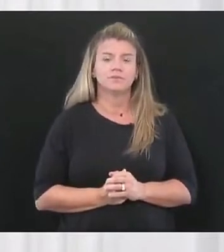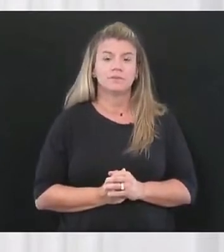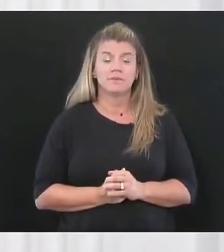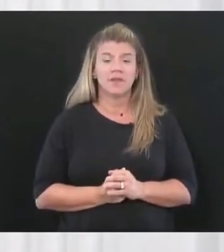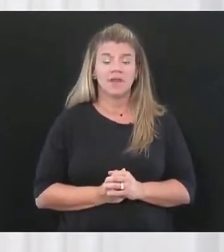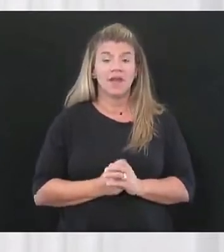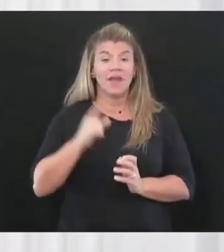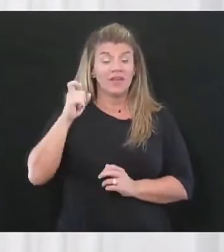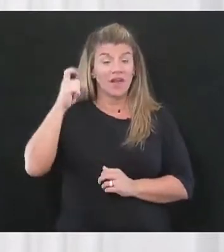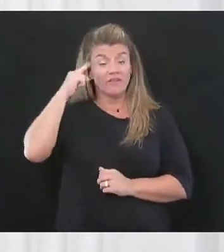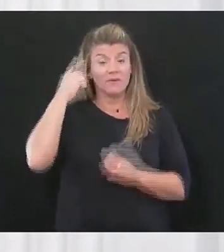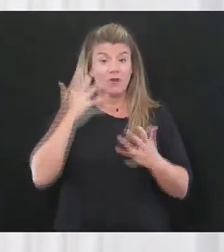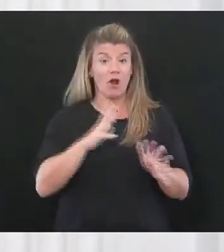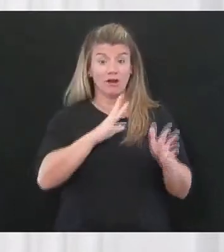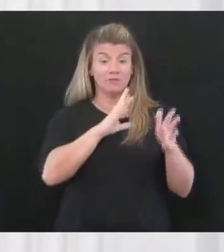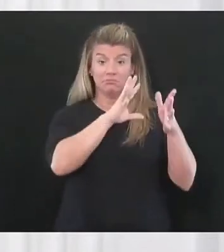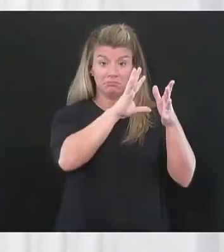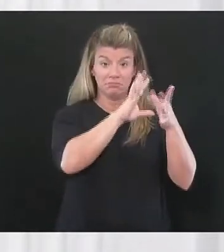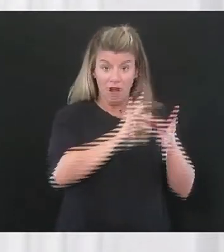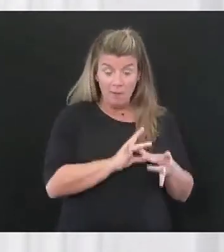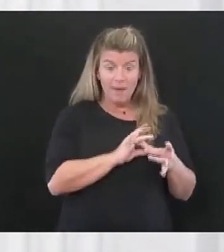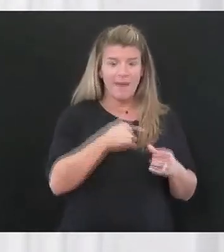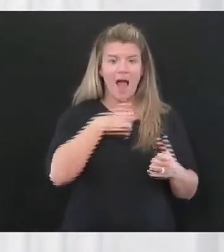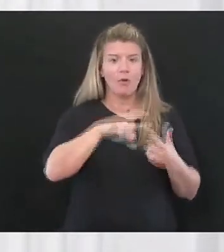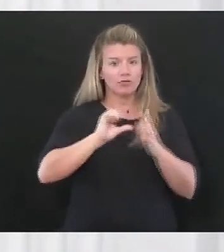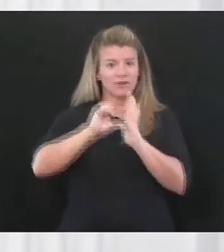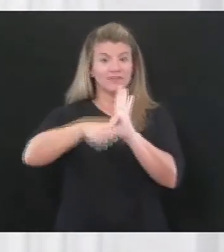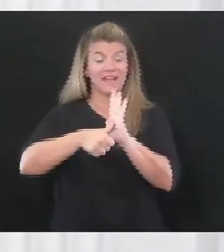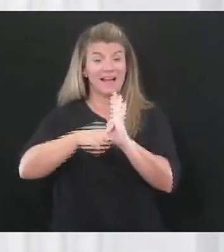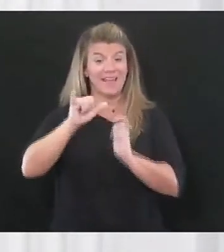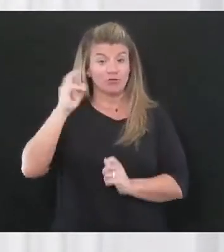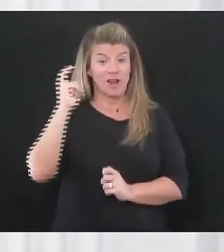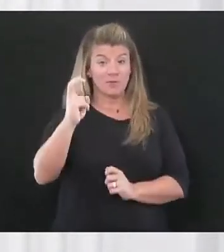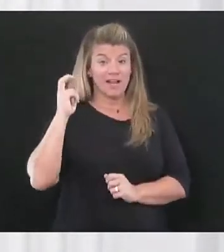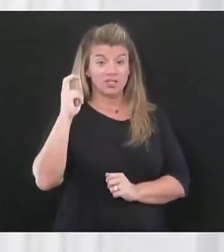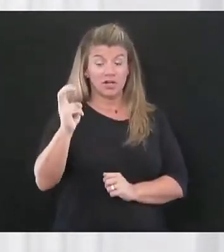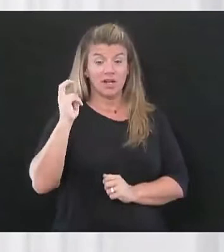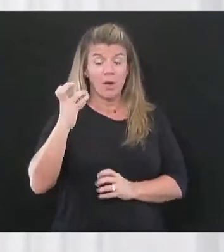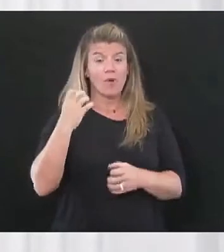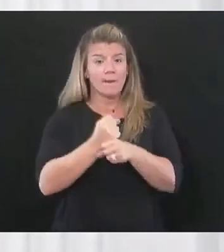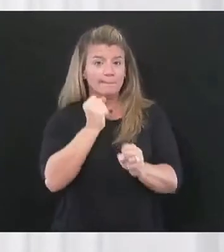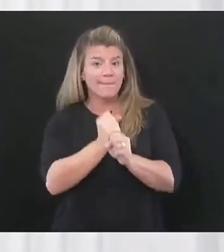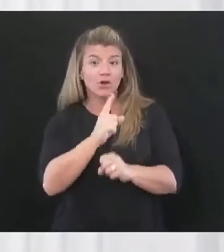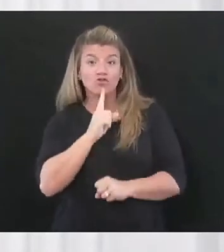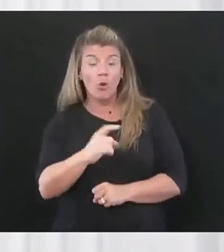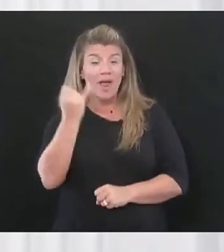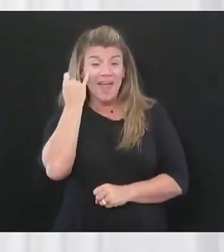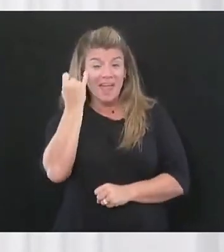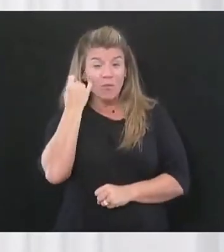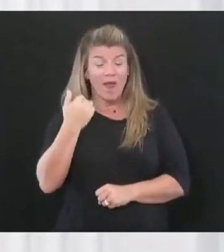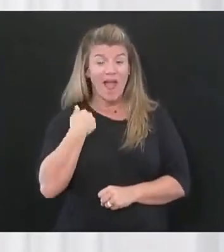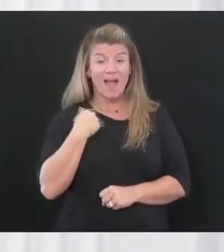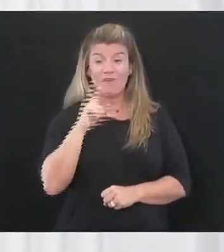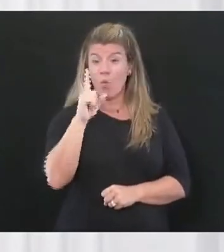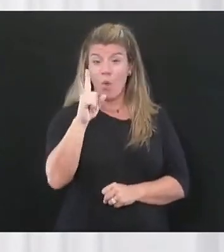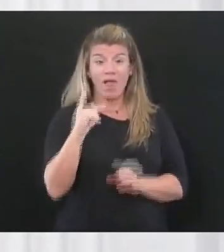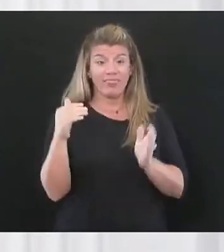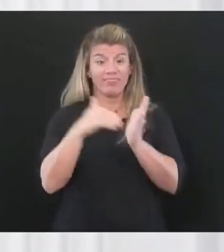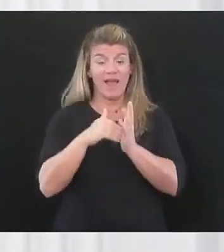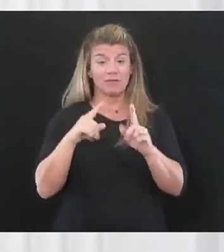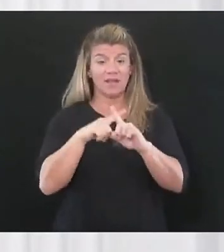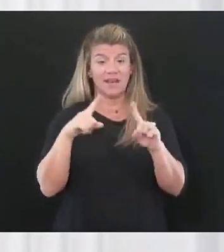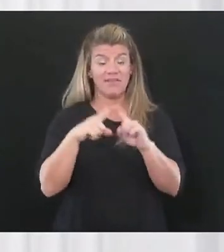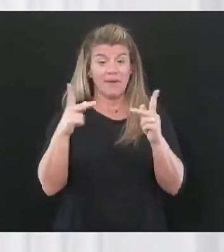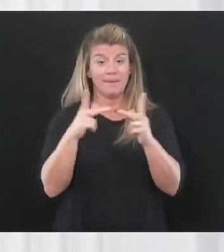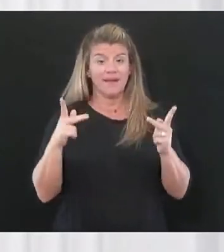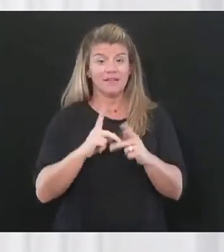about transportation, about making sure that if there are 1,000 sites that children can obtain access